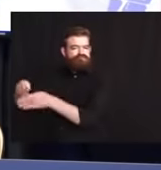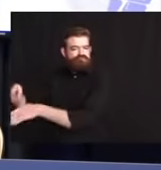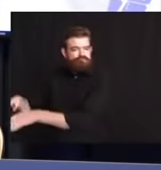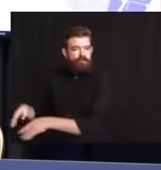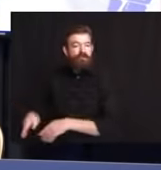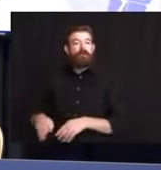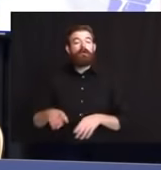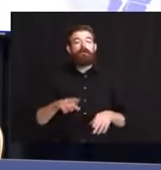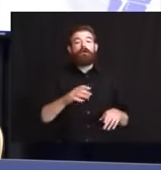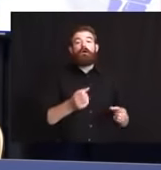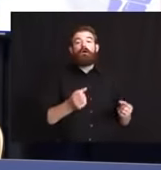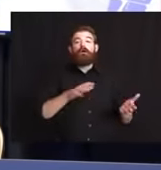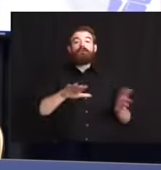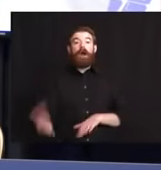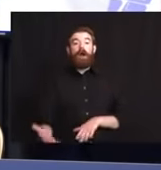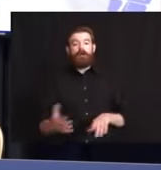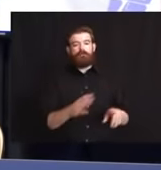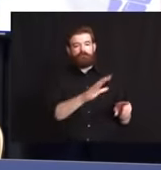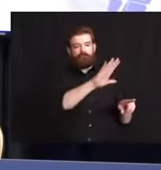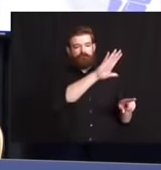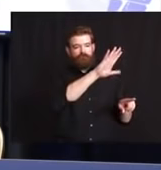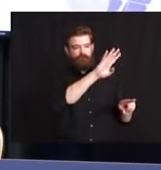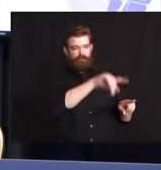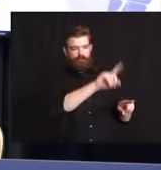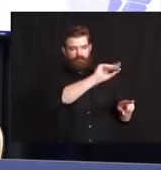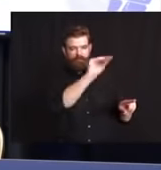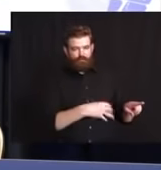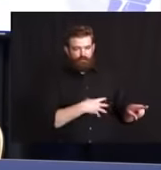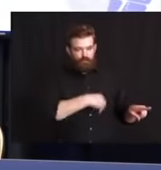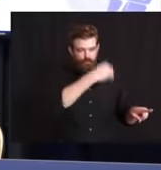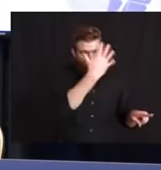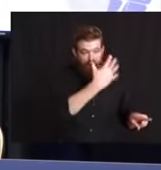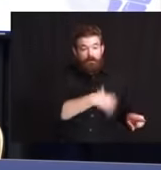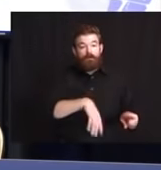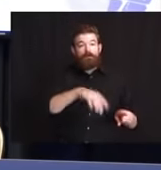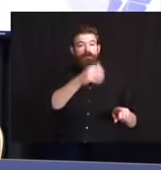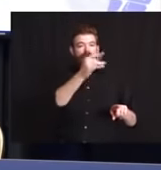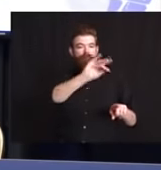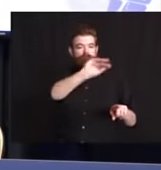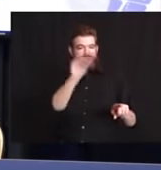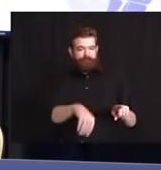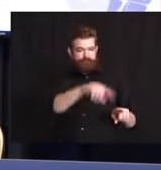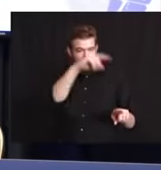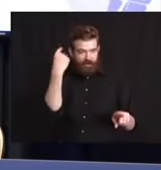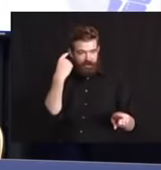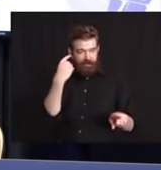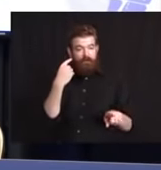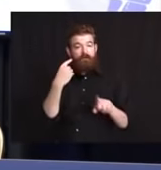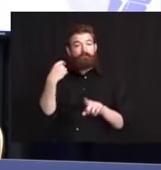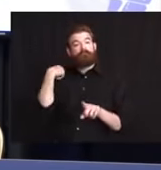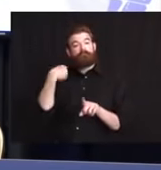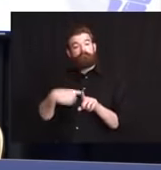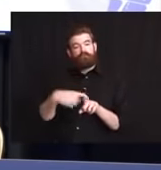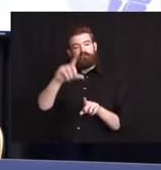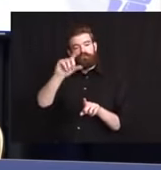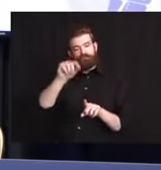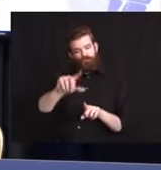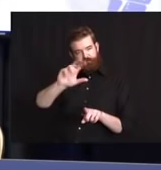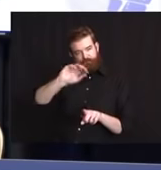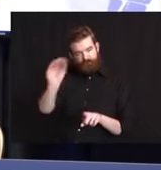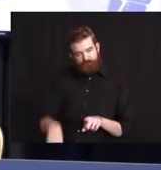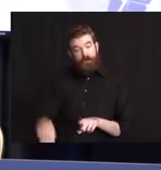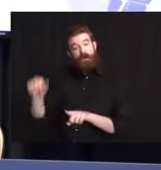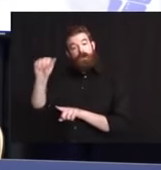white 54.1%, black 18.3%, Hispanic 20.3%, Asian 5.5%, and